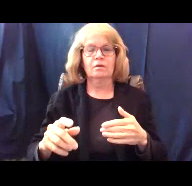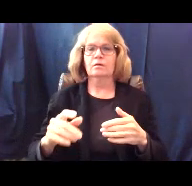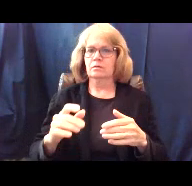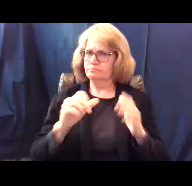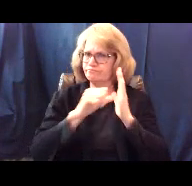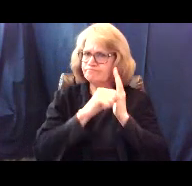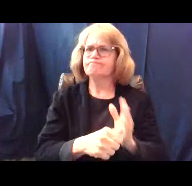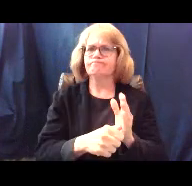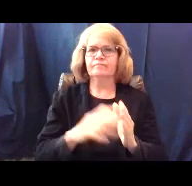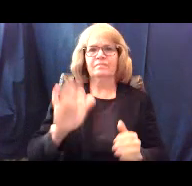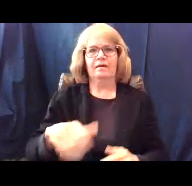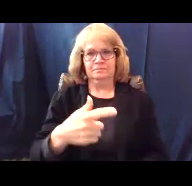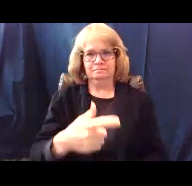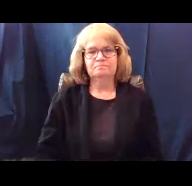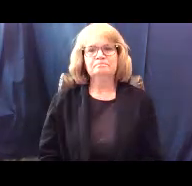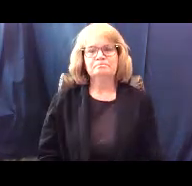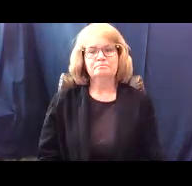this.